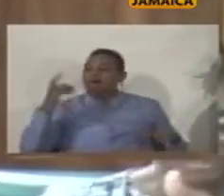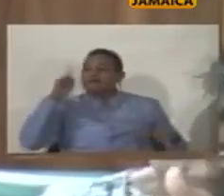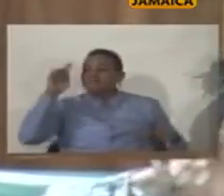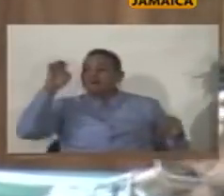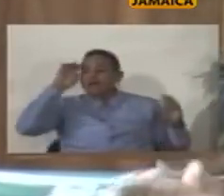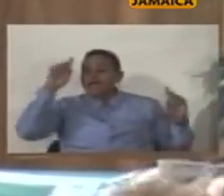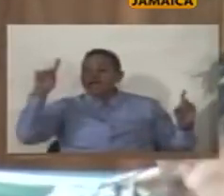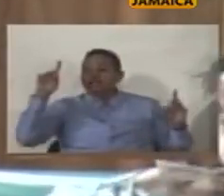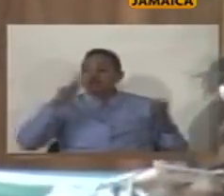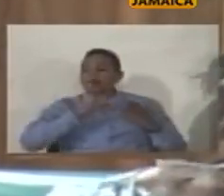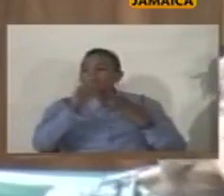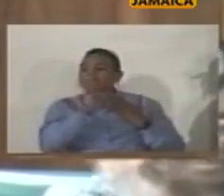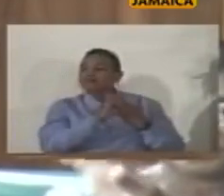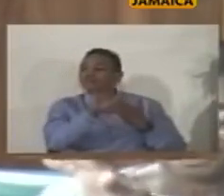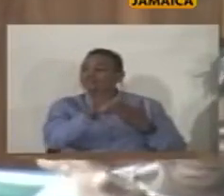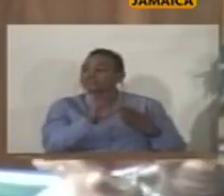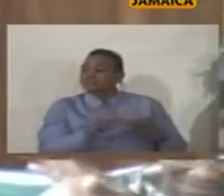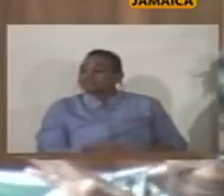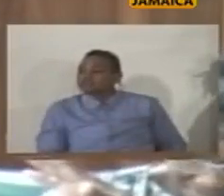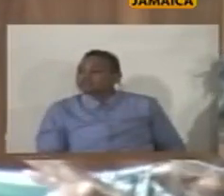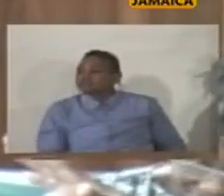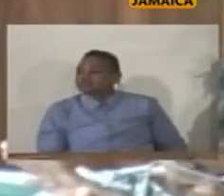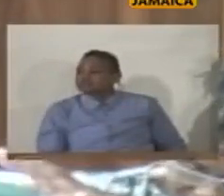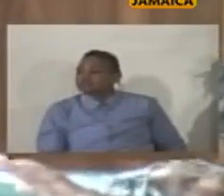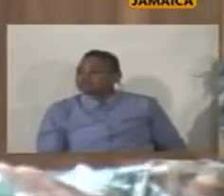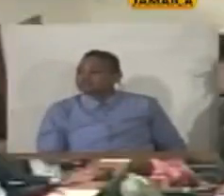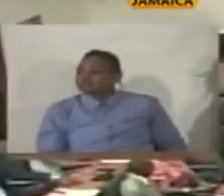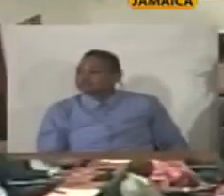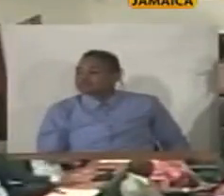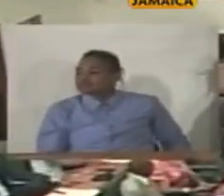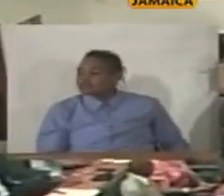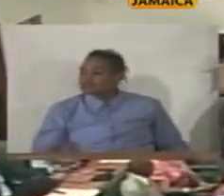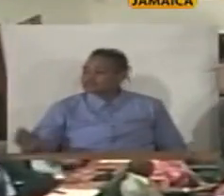educational projects itself.